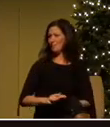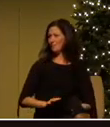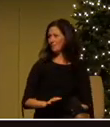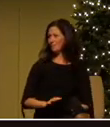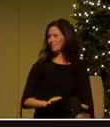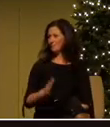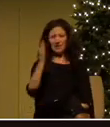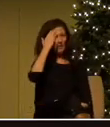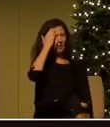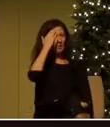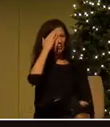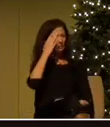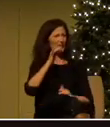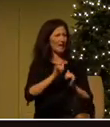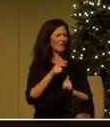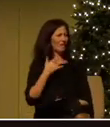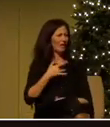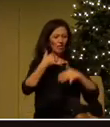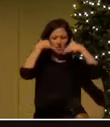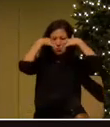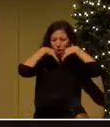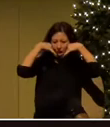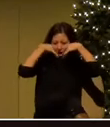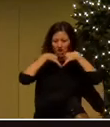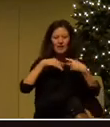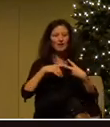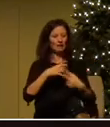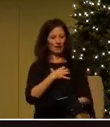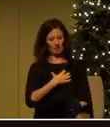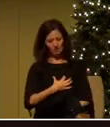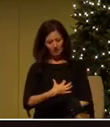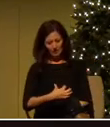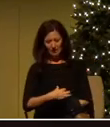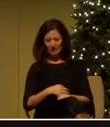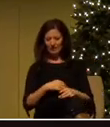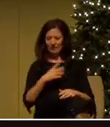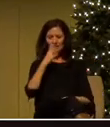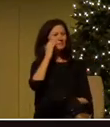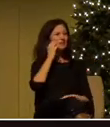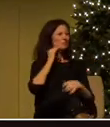to sweat and to be hungry and to experience pain.